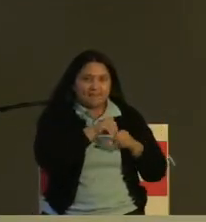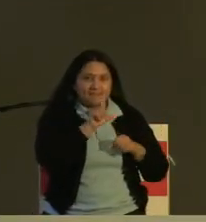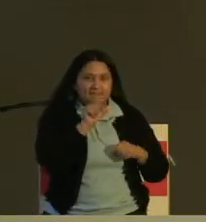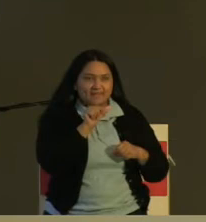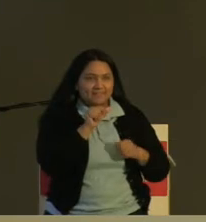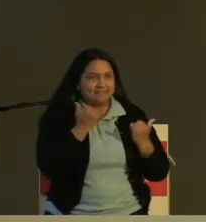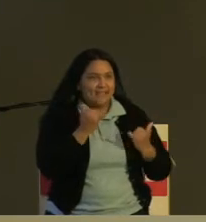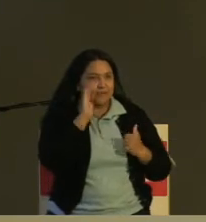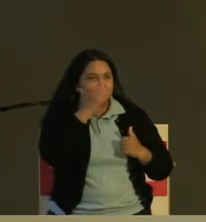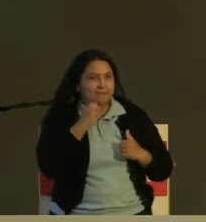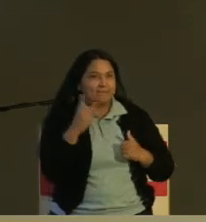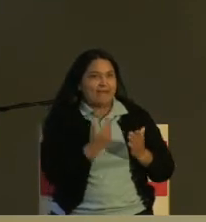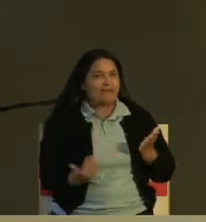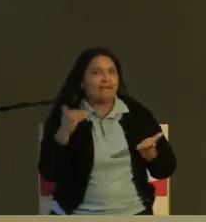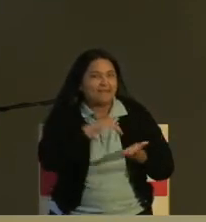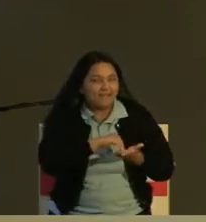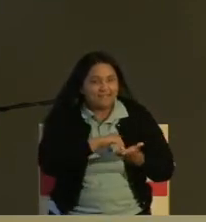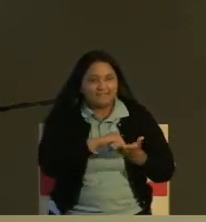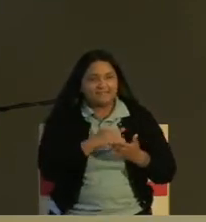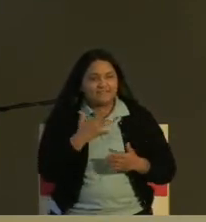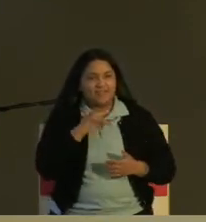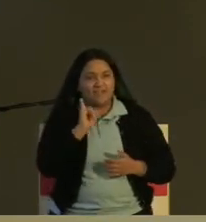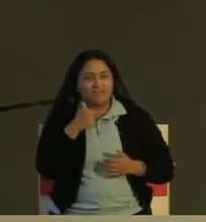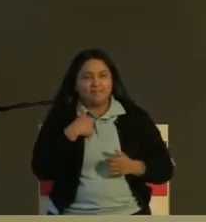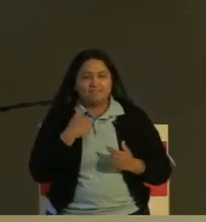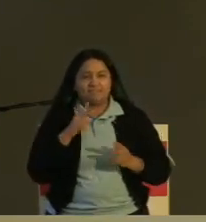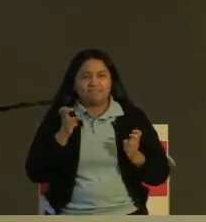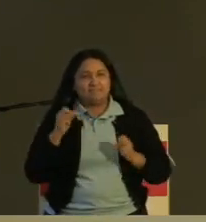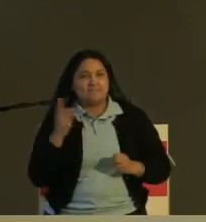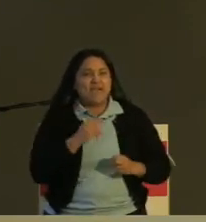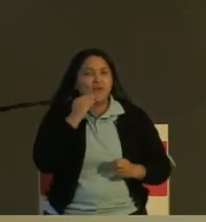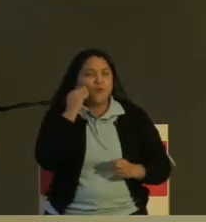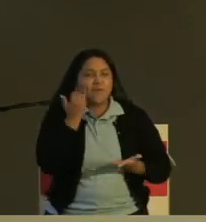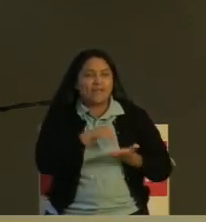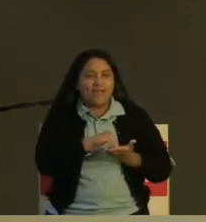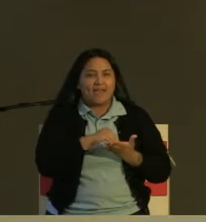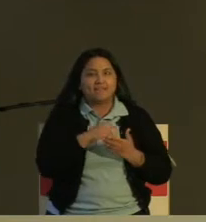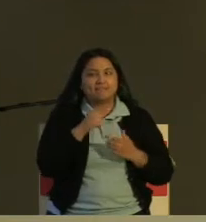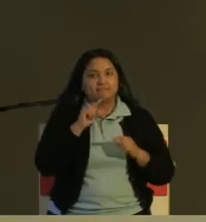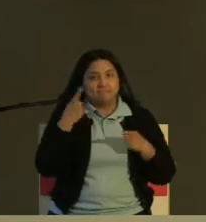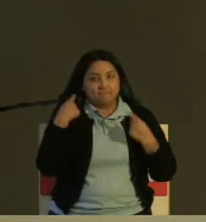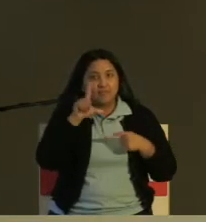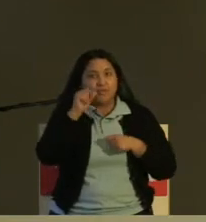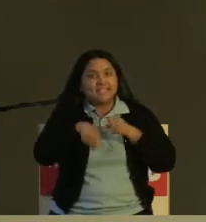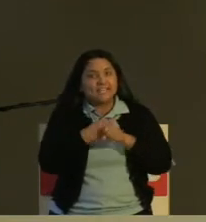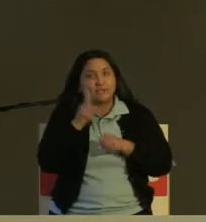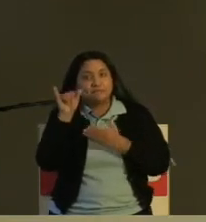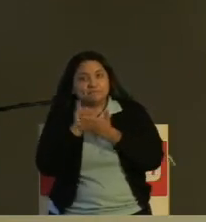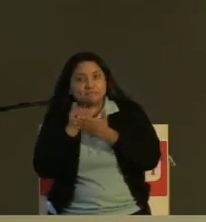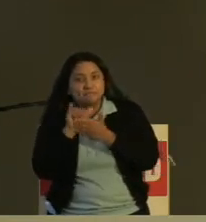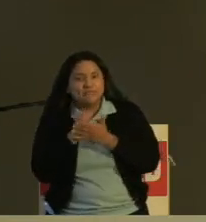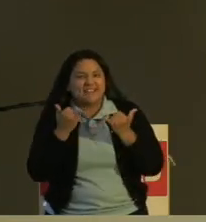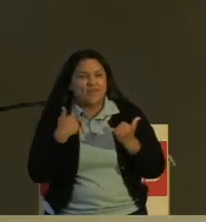of the prodigal son. I feel like I've come home again after 20 years in New York, and here we are, and I must